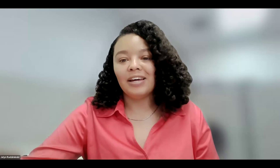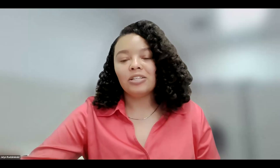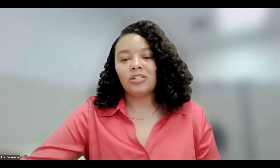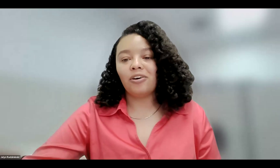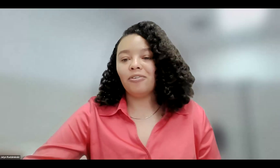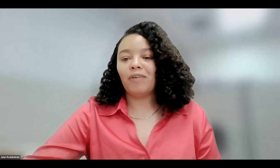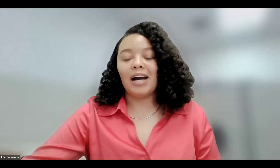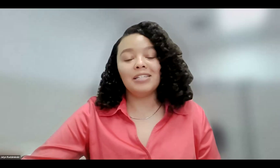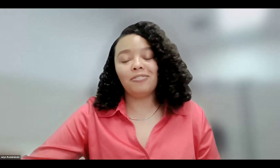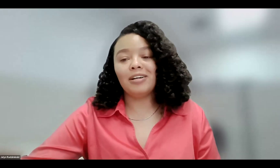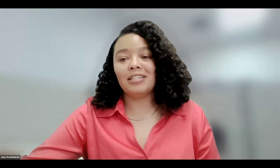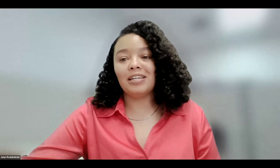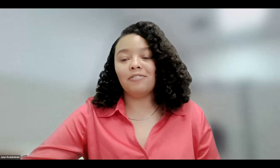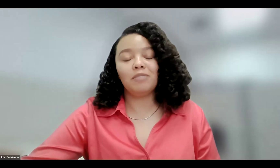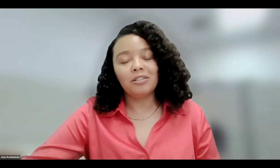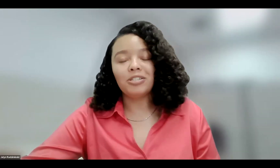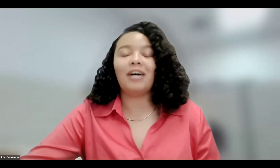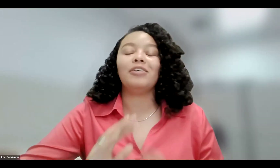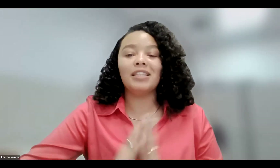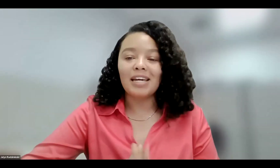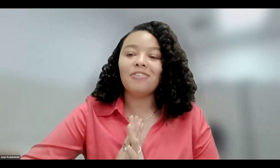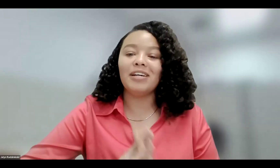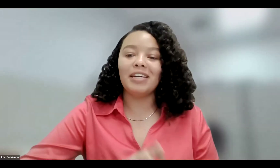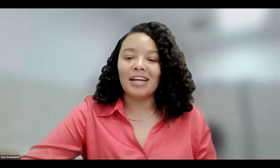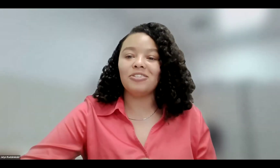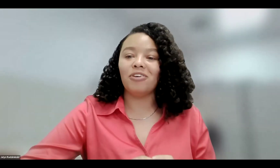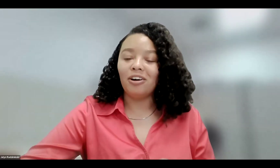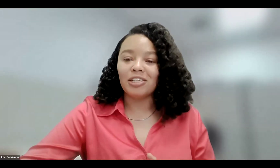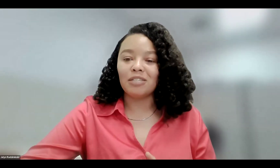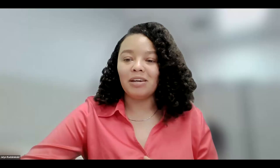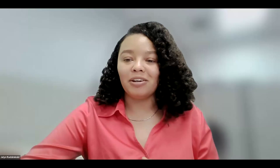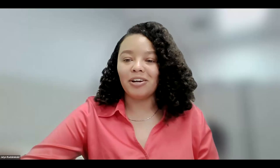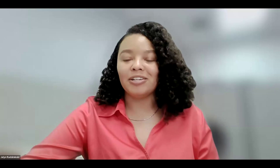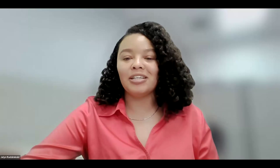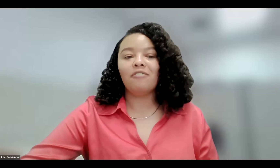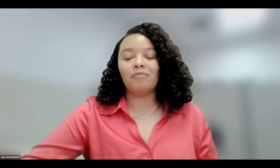today. So I just wanted to give a special shout out and thank you again to all the